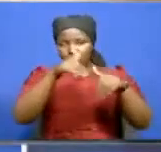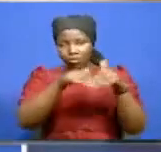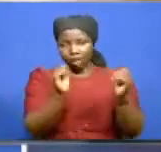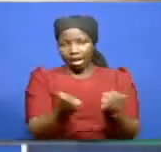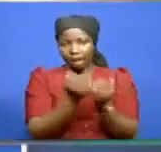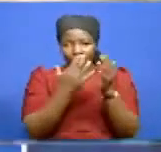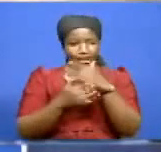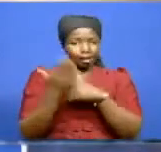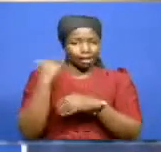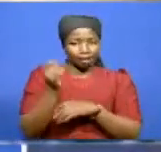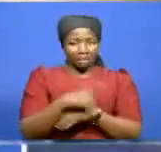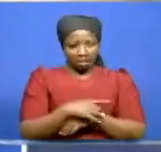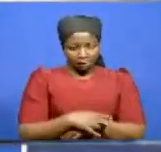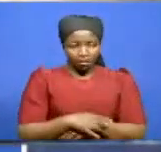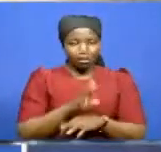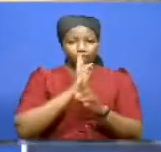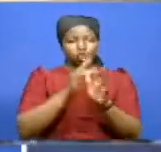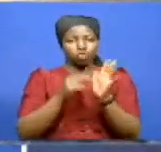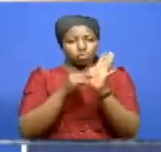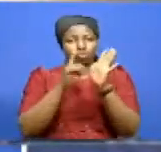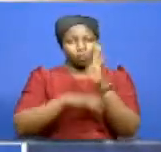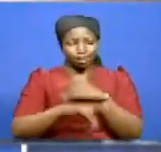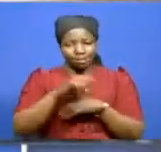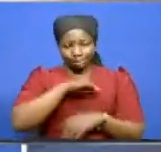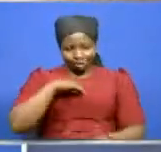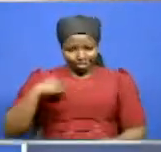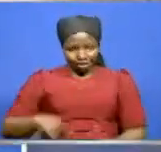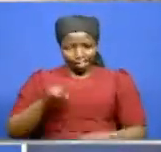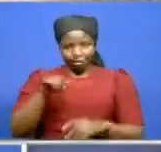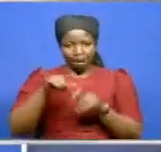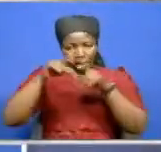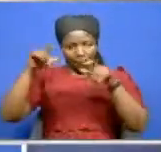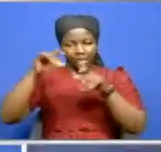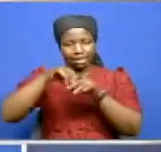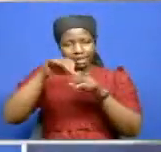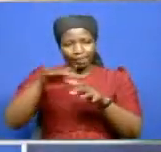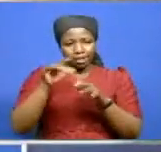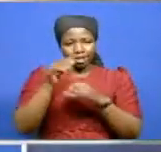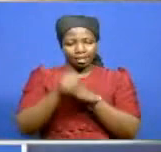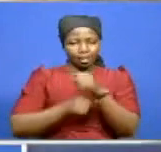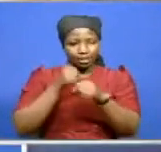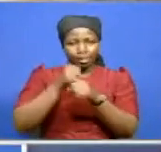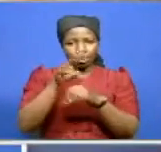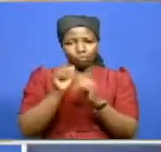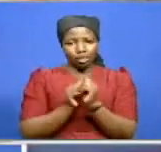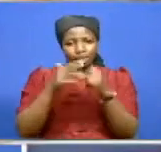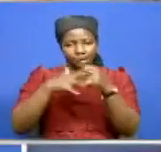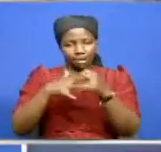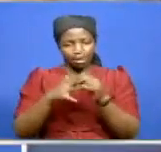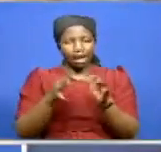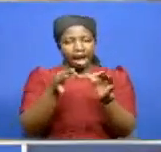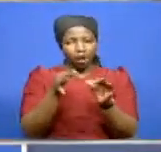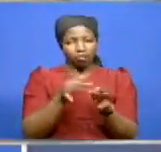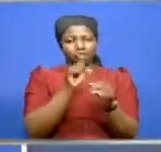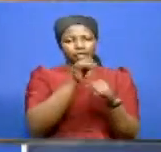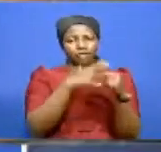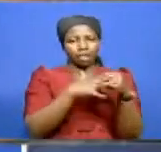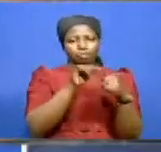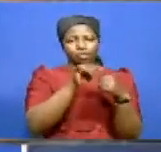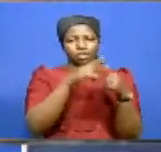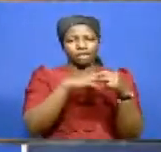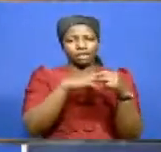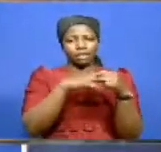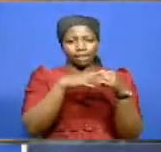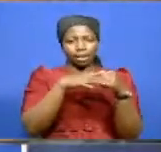held last month. The report shows that China was the largest investor in 2019, accounting for 59.7% of the